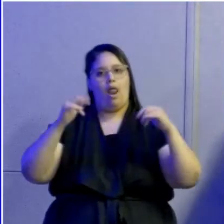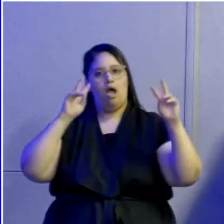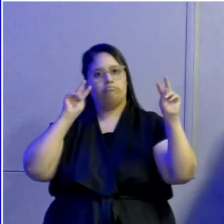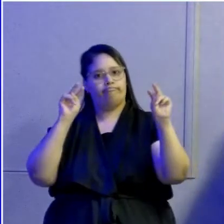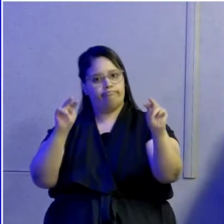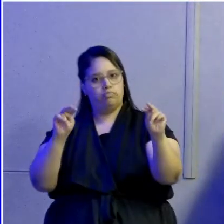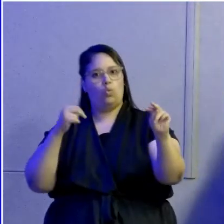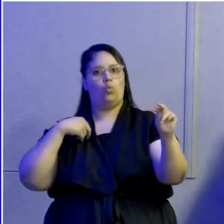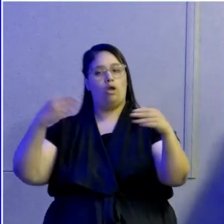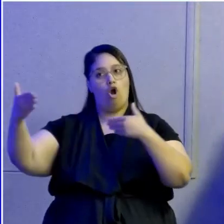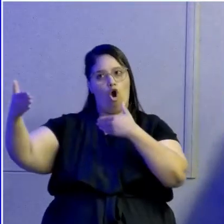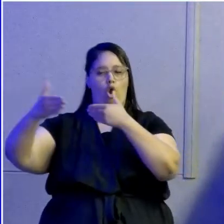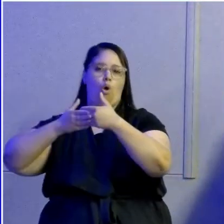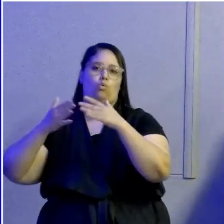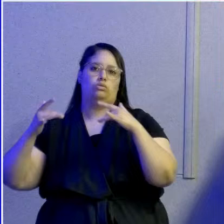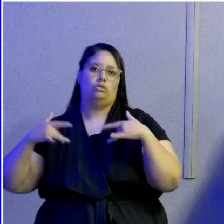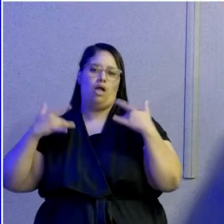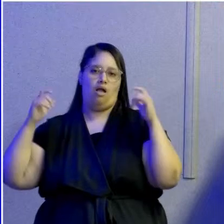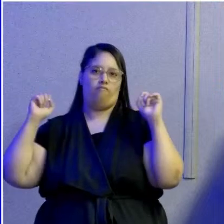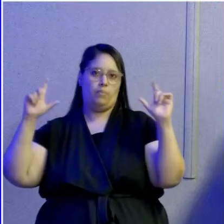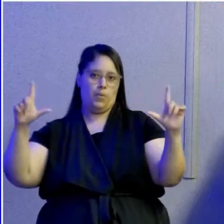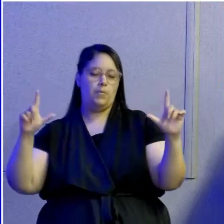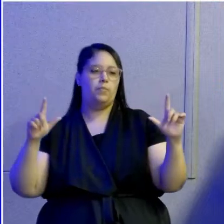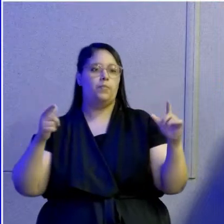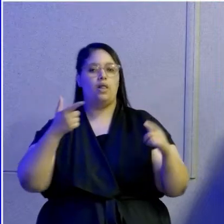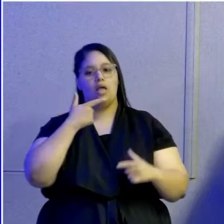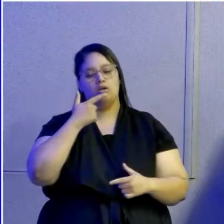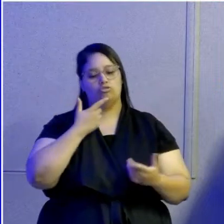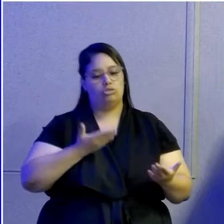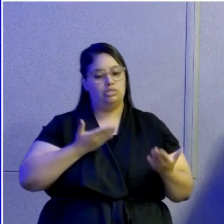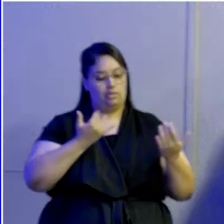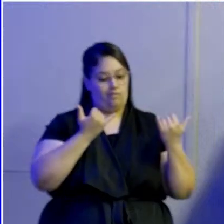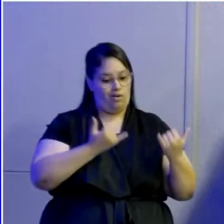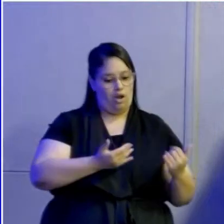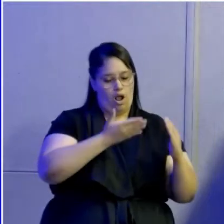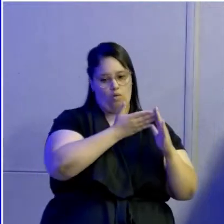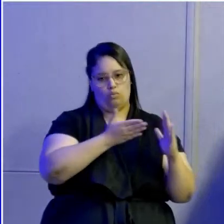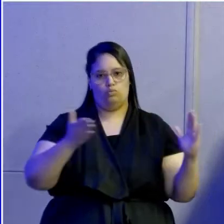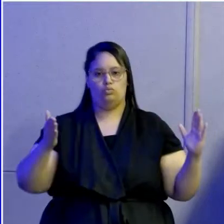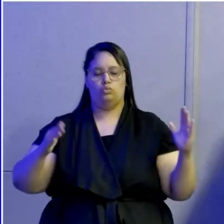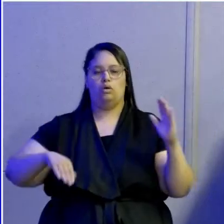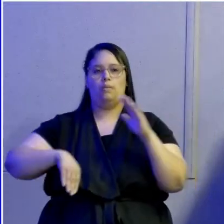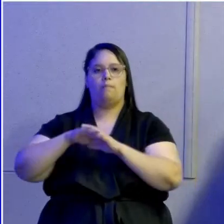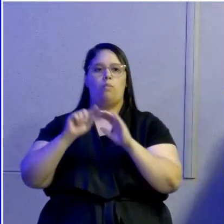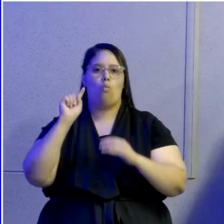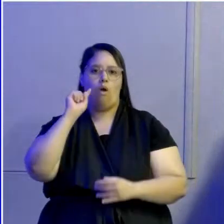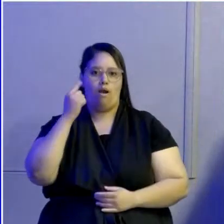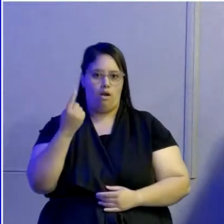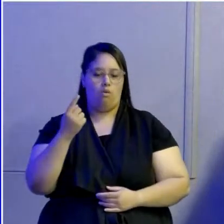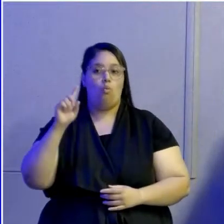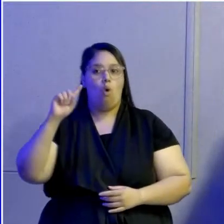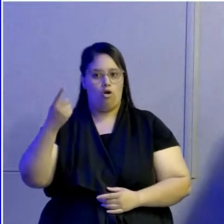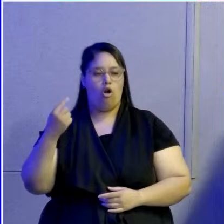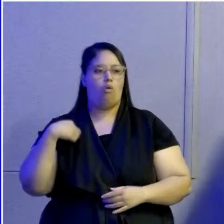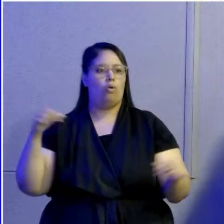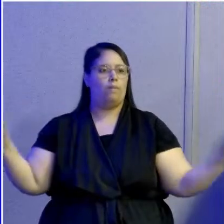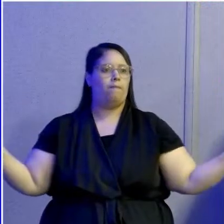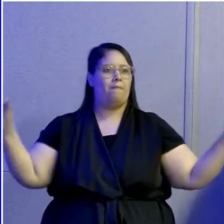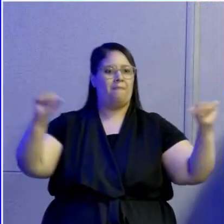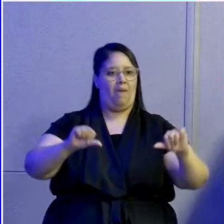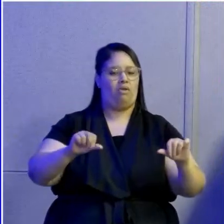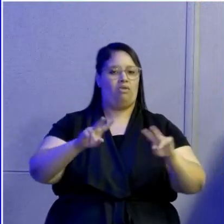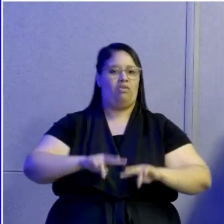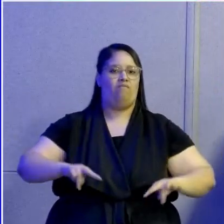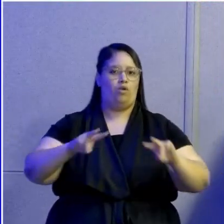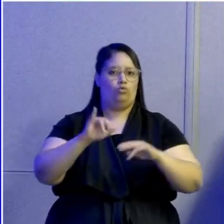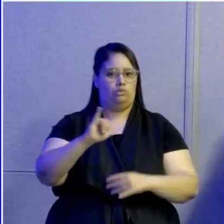close the live stream now. Lunch will be served from now up until 1 o'clock. because at 1 o'clock we reconvene in the same venue